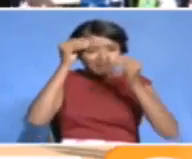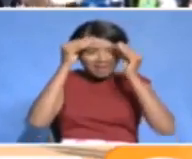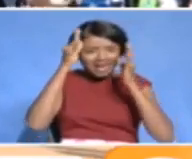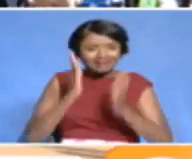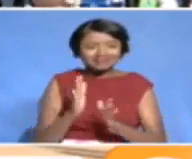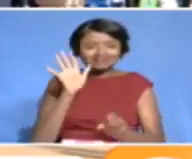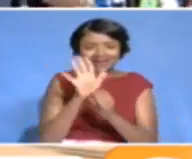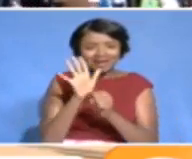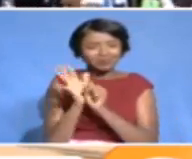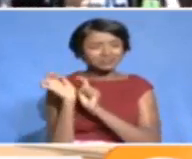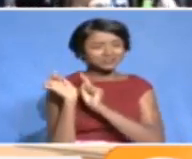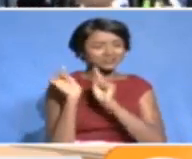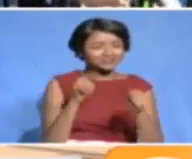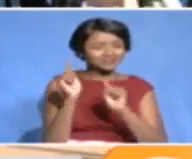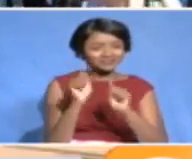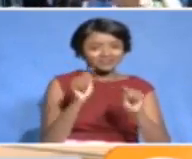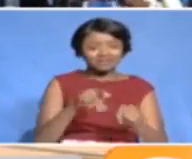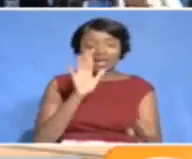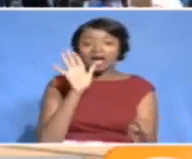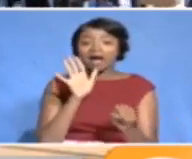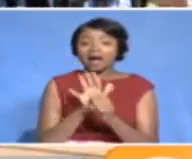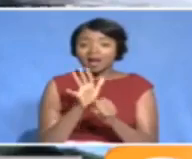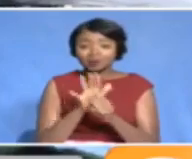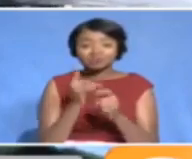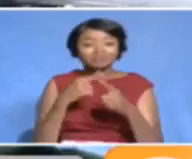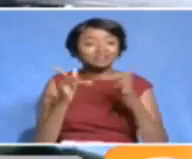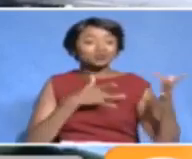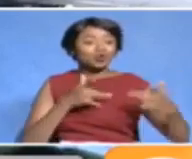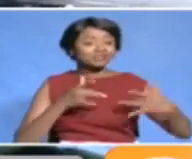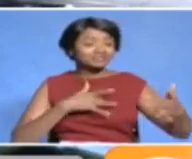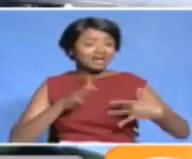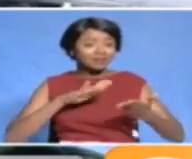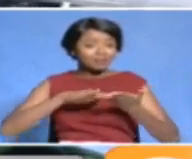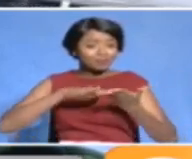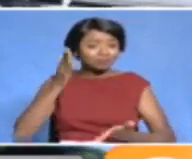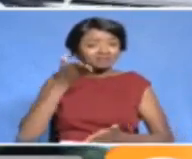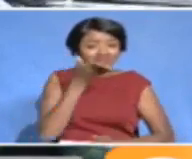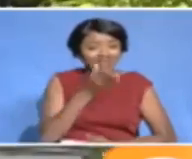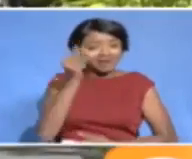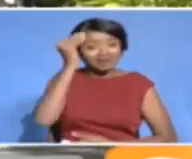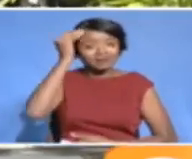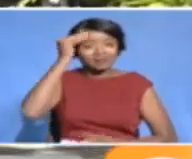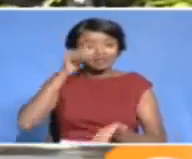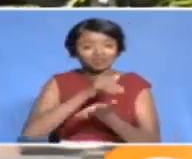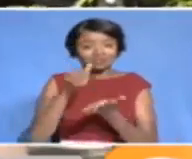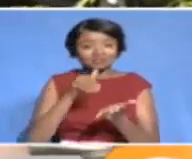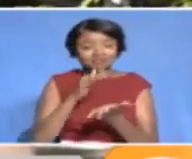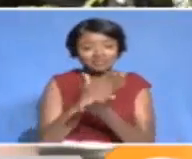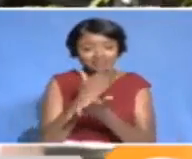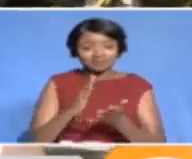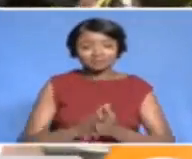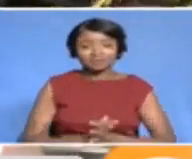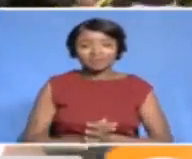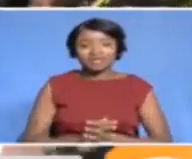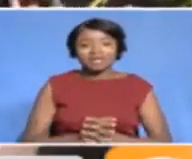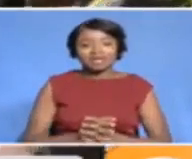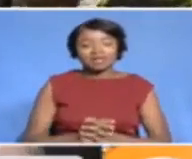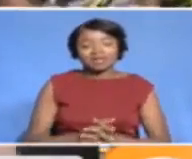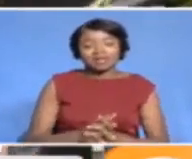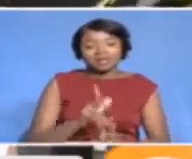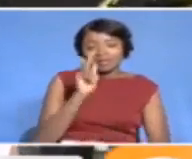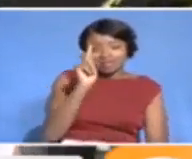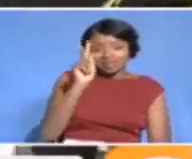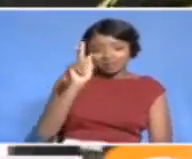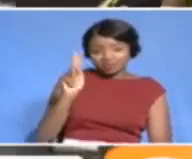secondary schools this year continues to be a point of concern for a number of stakeholders in the education sector. The Kenya Union of